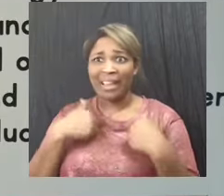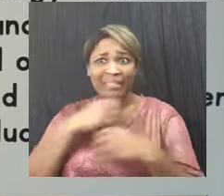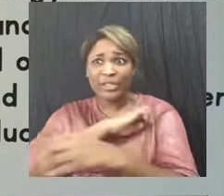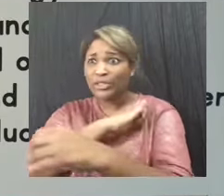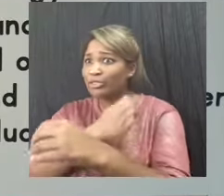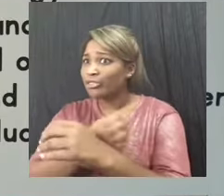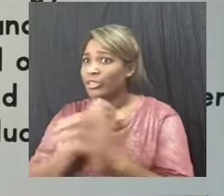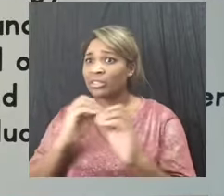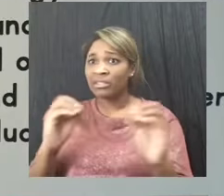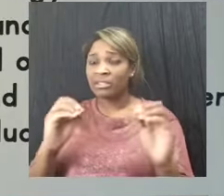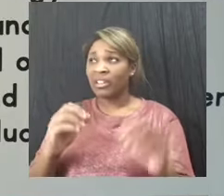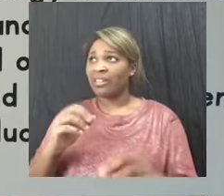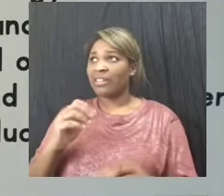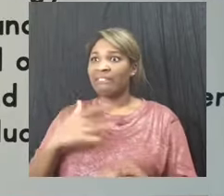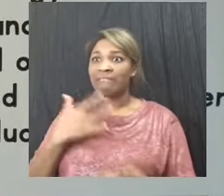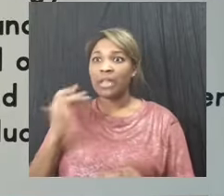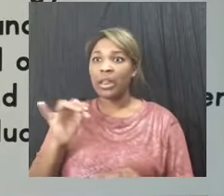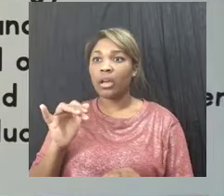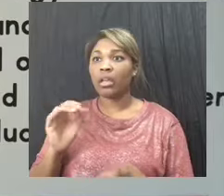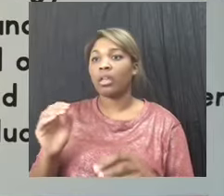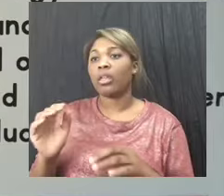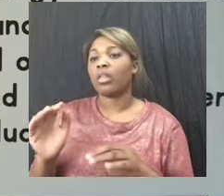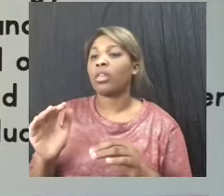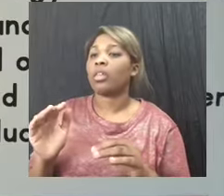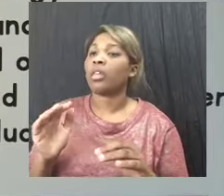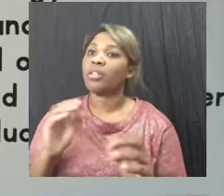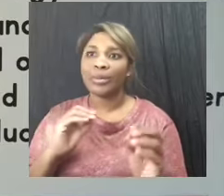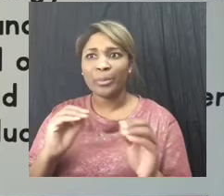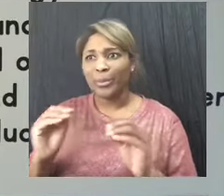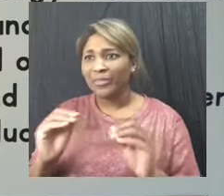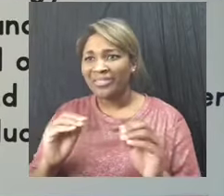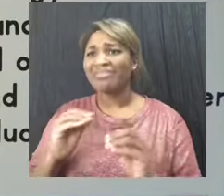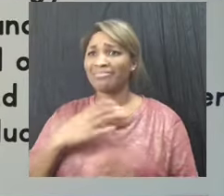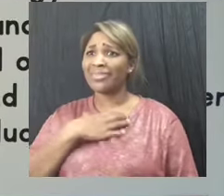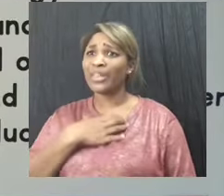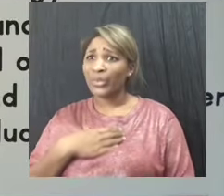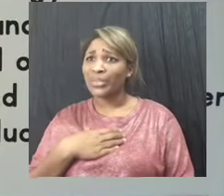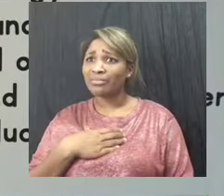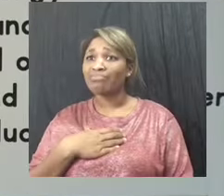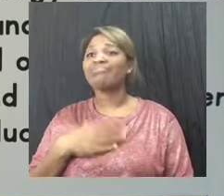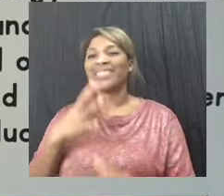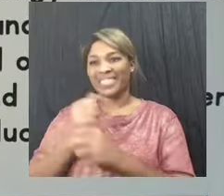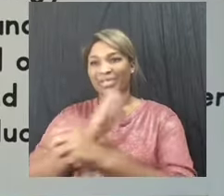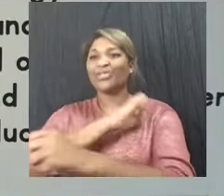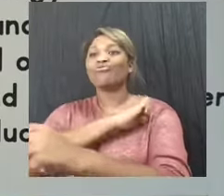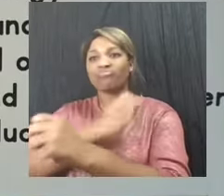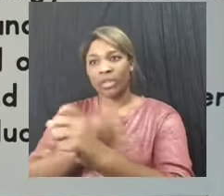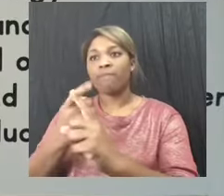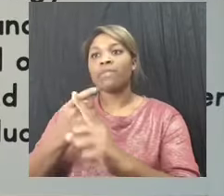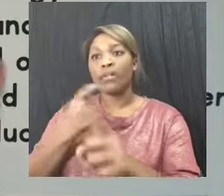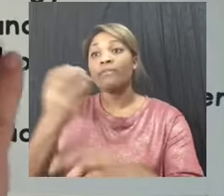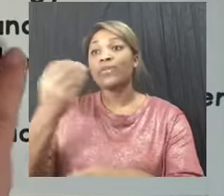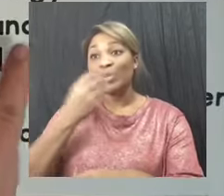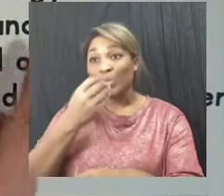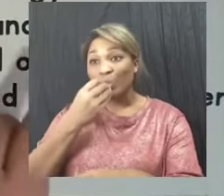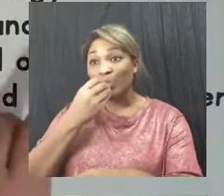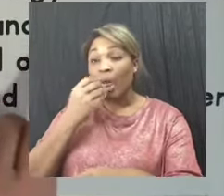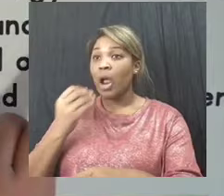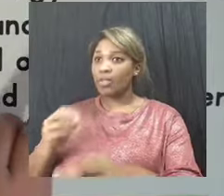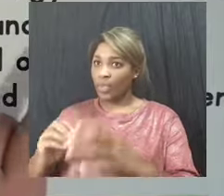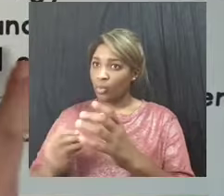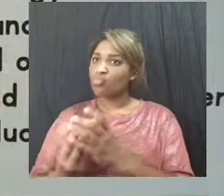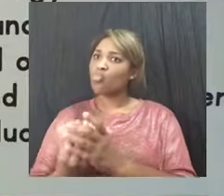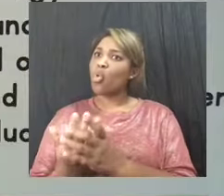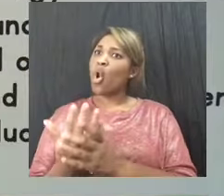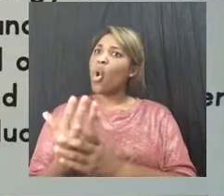like moving around. They would be very hungry. So they get energy from the food that they eat. They grow and they